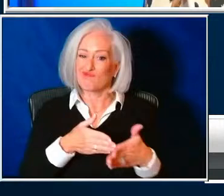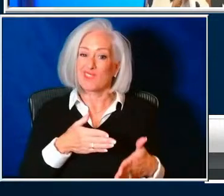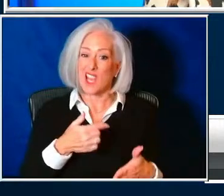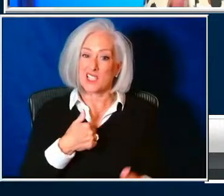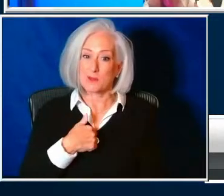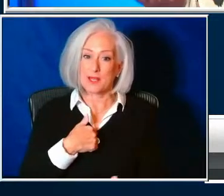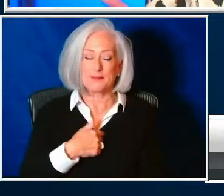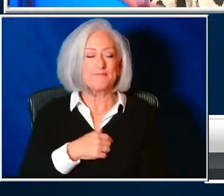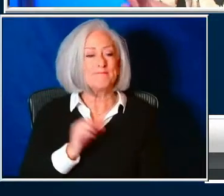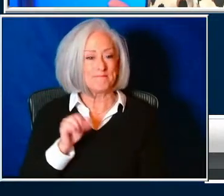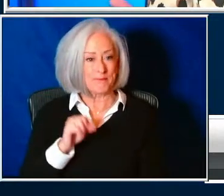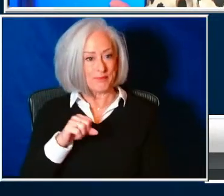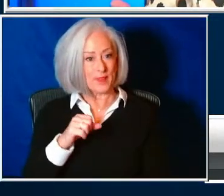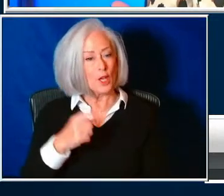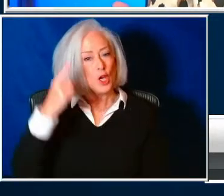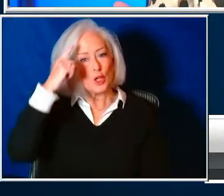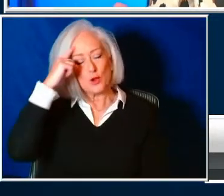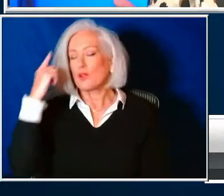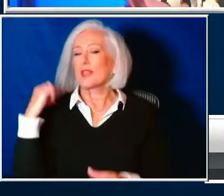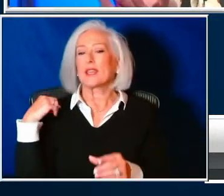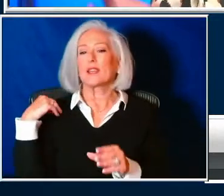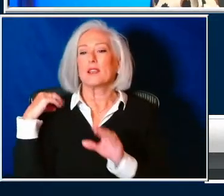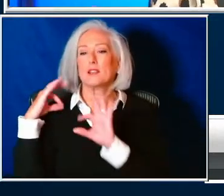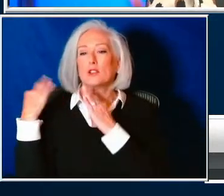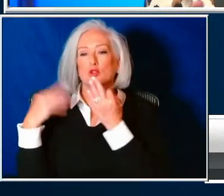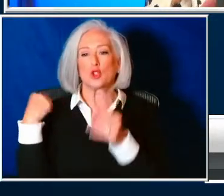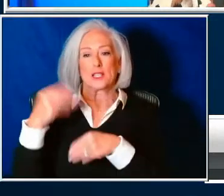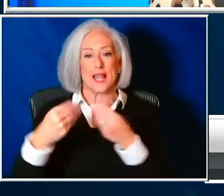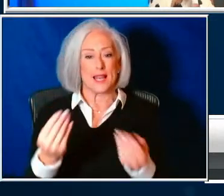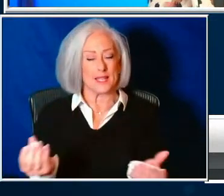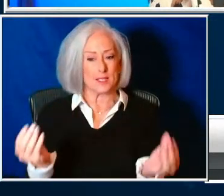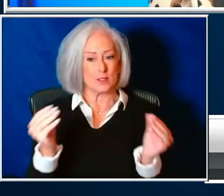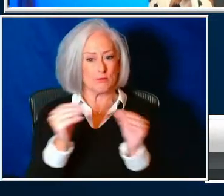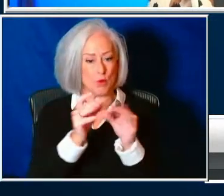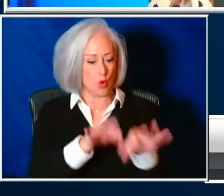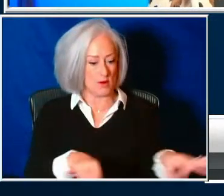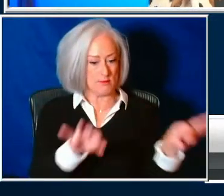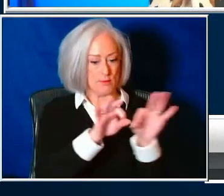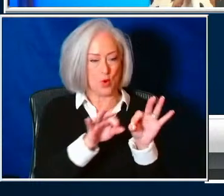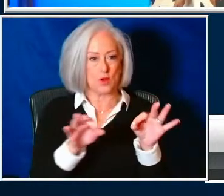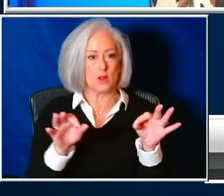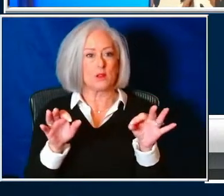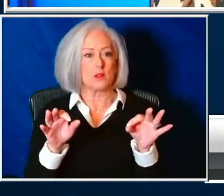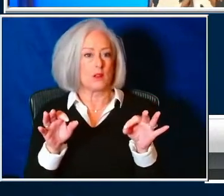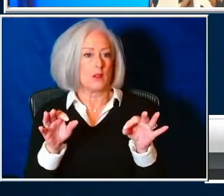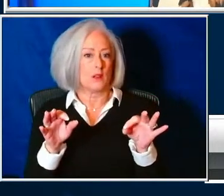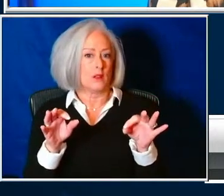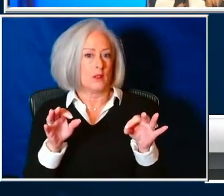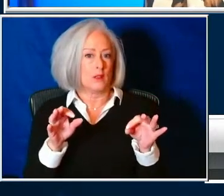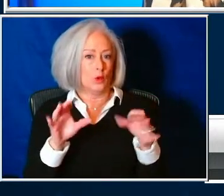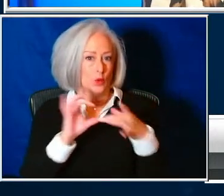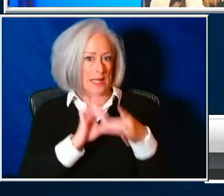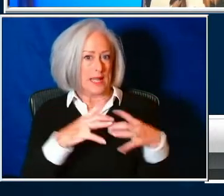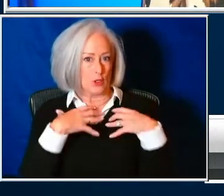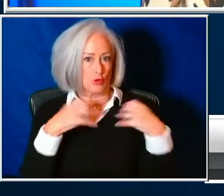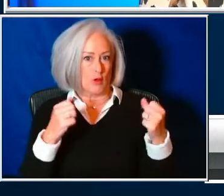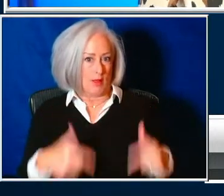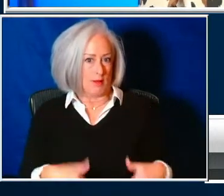play the bigger, heavier role then, Kay, when it comes to genetics versus that what we think of as a healthy lifestyle?